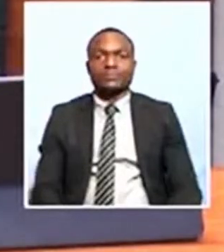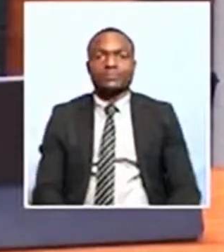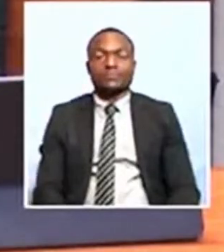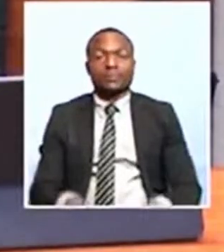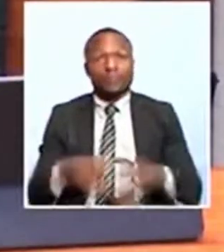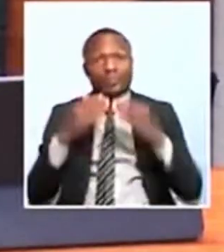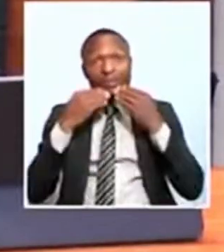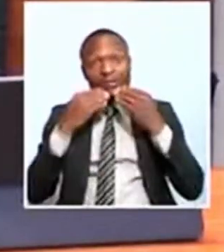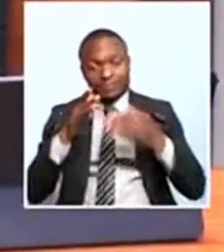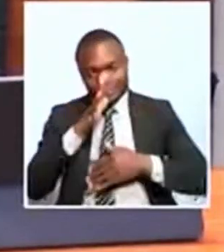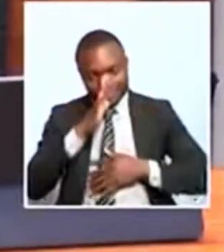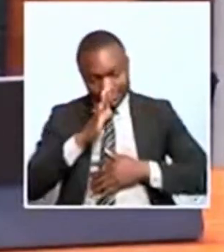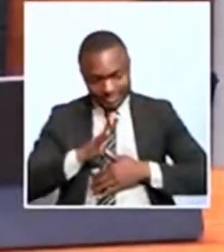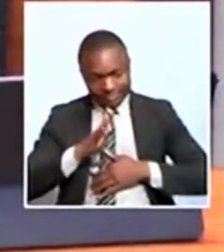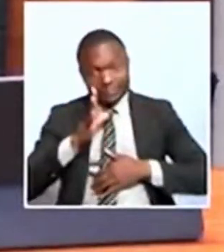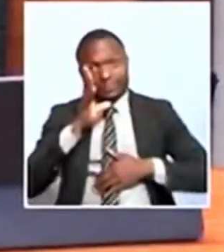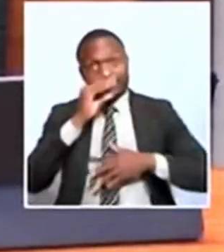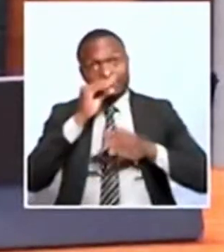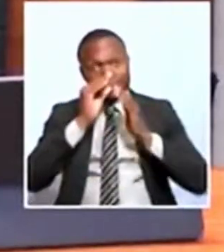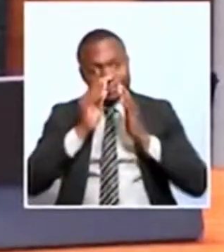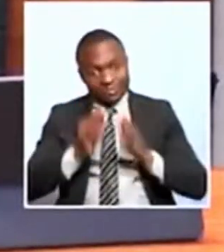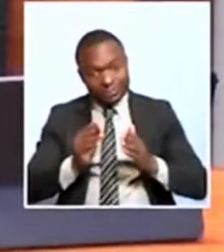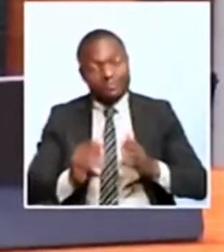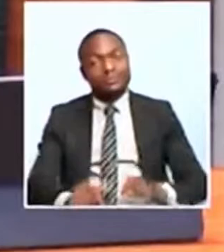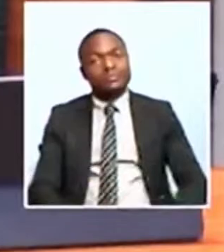Thank you, Madam Speaker.